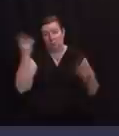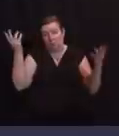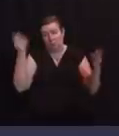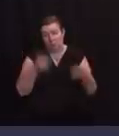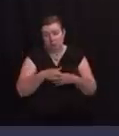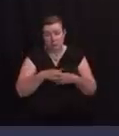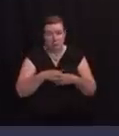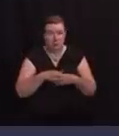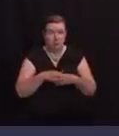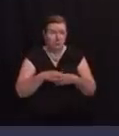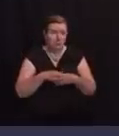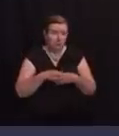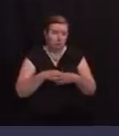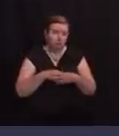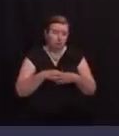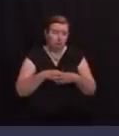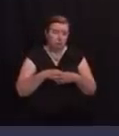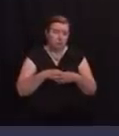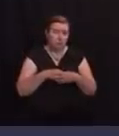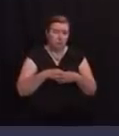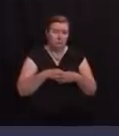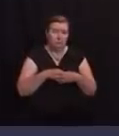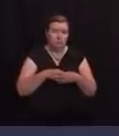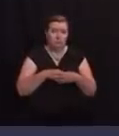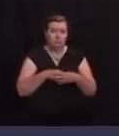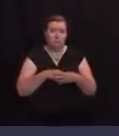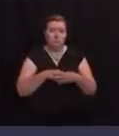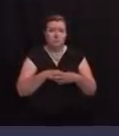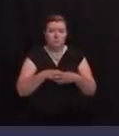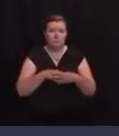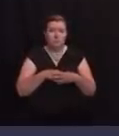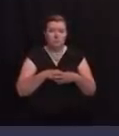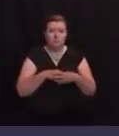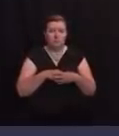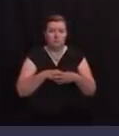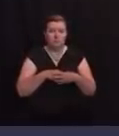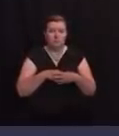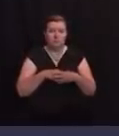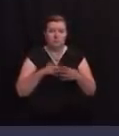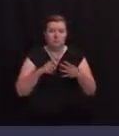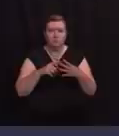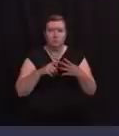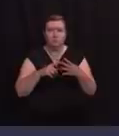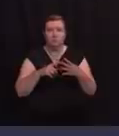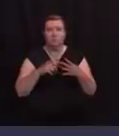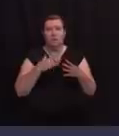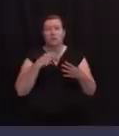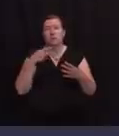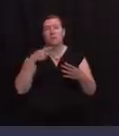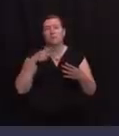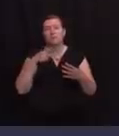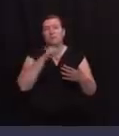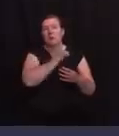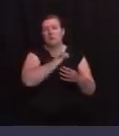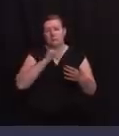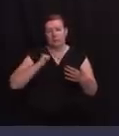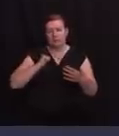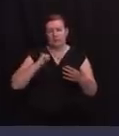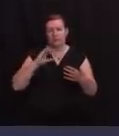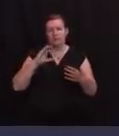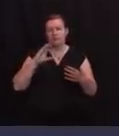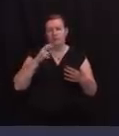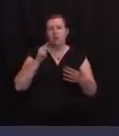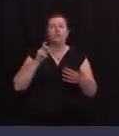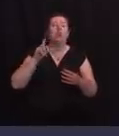I mentioned, the night that he won the primary and the night of our primary, I reached out to the Assemblyman, congratulated him. He was gracious coming back, and last night was